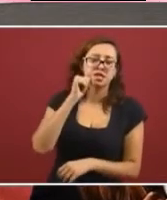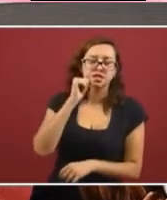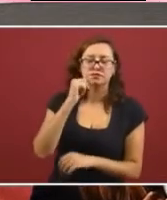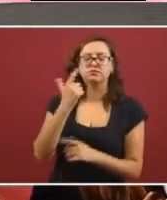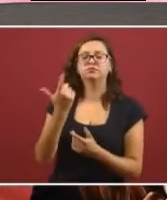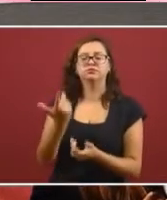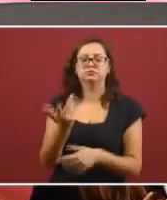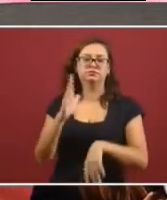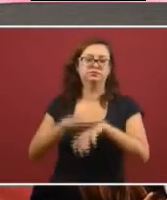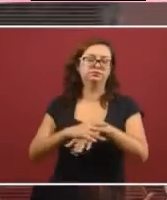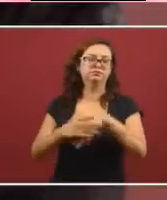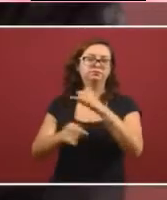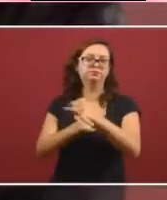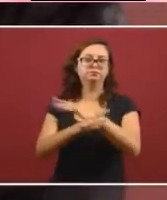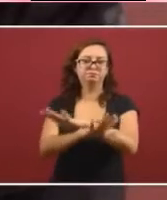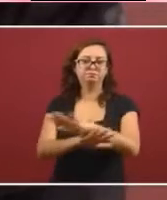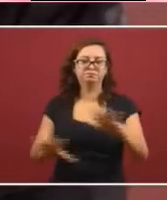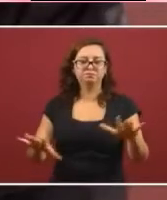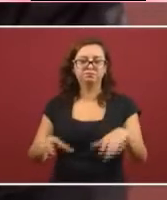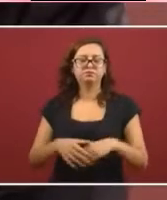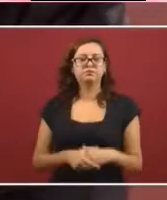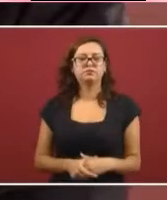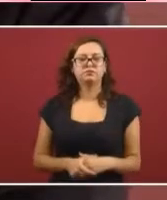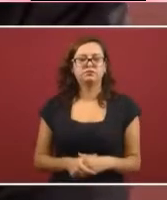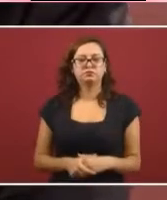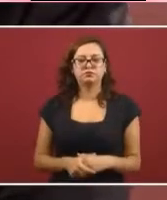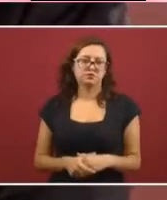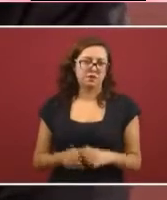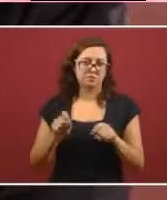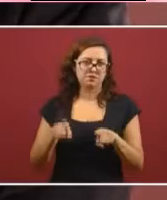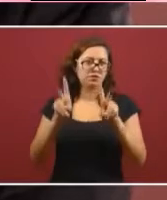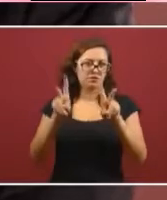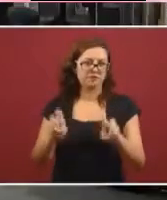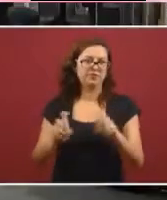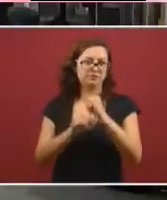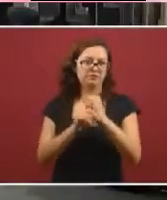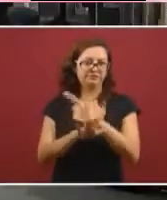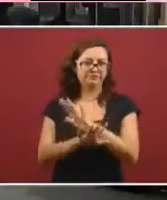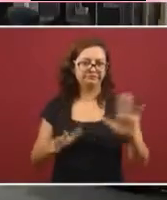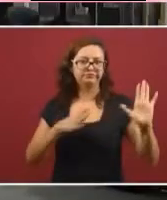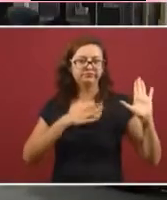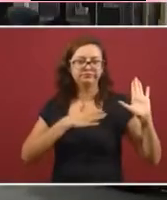day, les doy I will give you information regarding this matter.